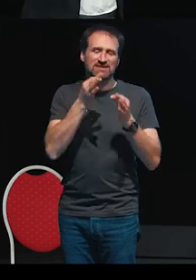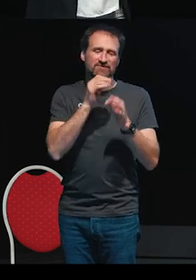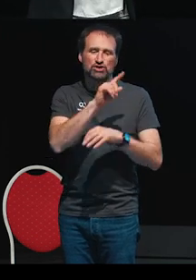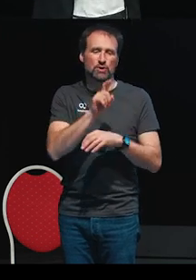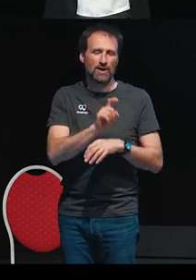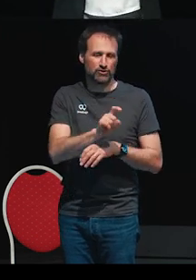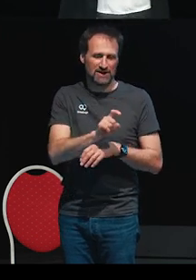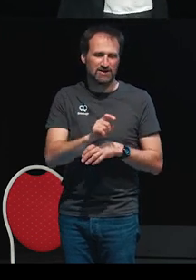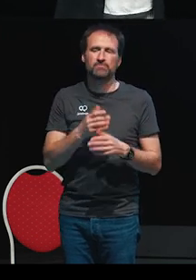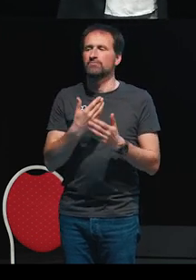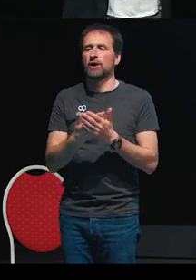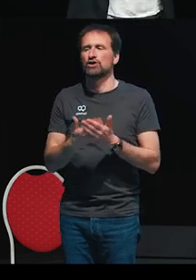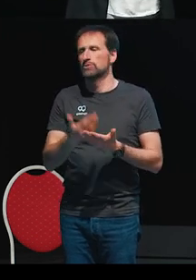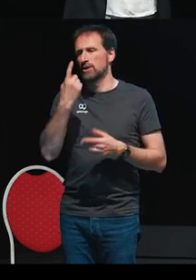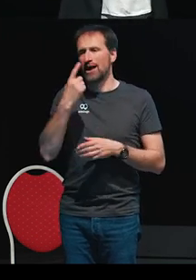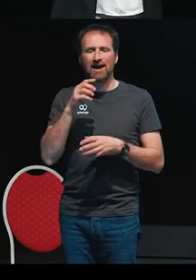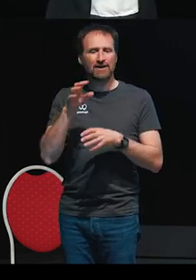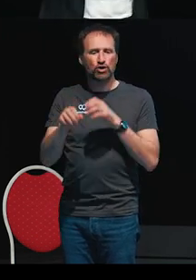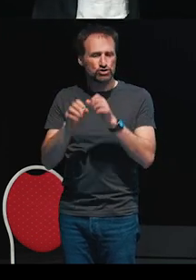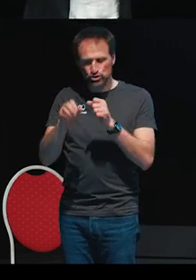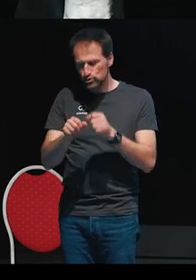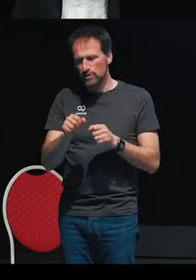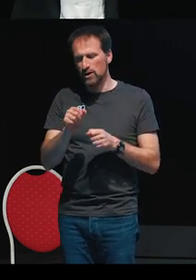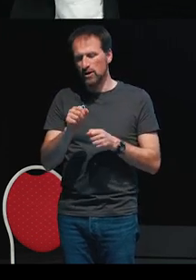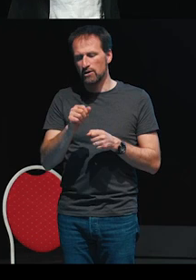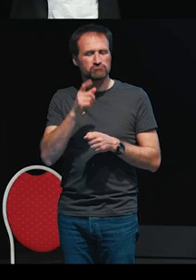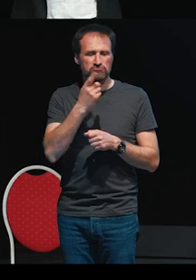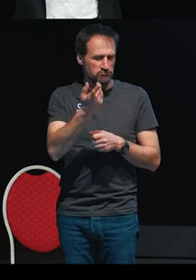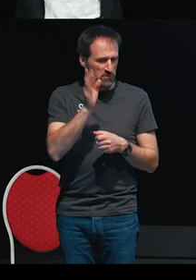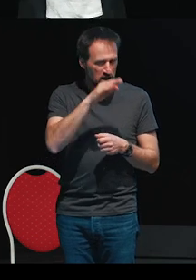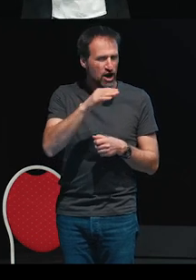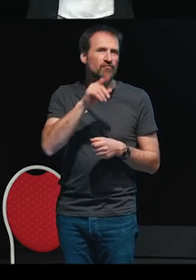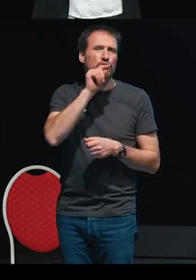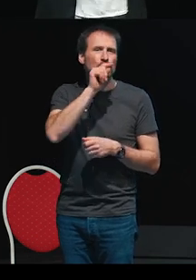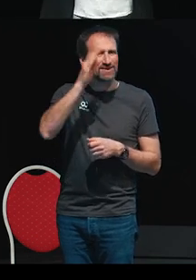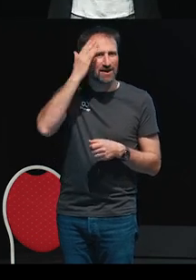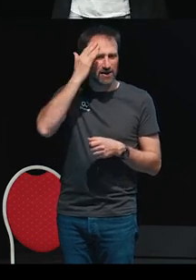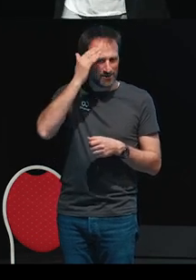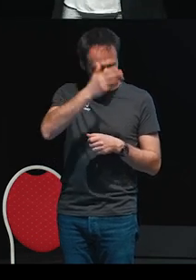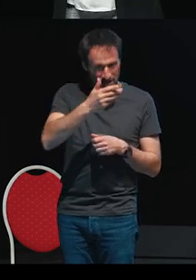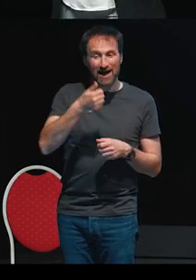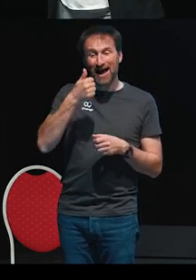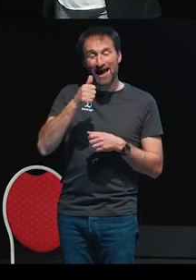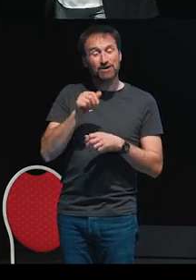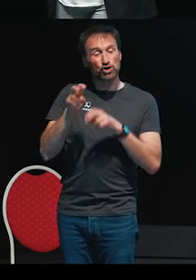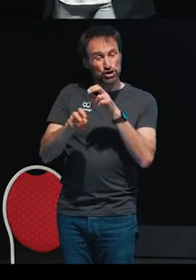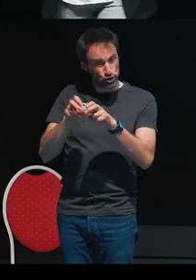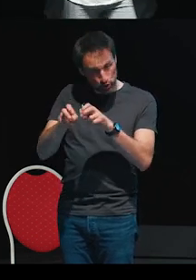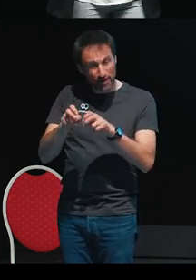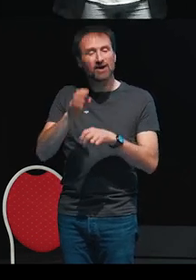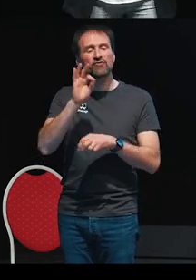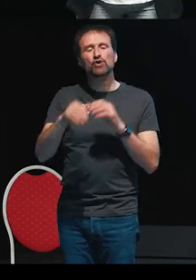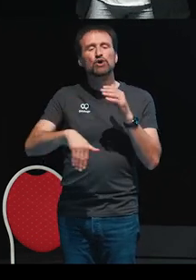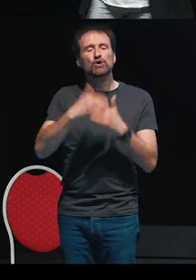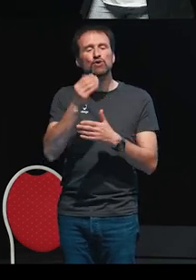For example, I would have one consumer, if we're on Twitter mind, I would have one consumer to build the